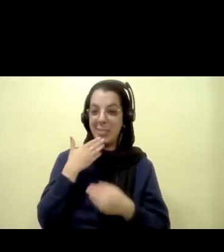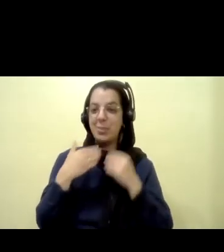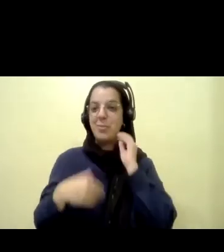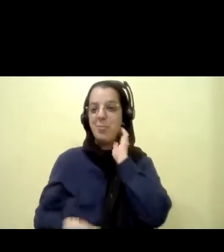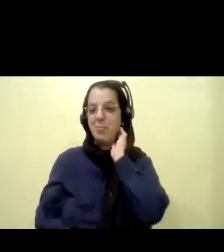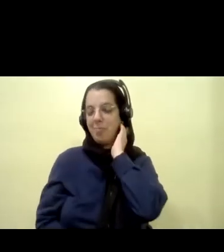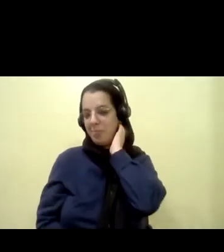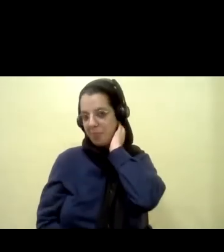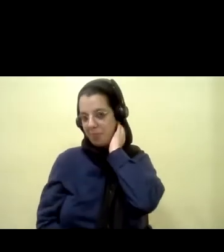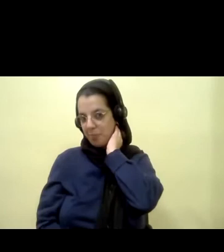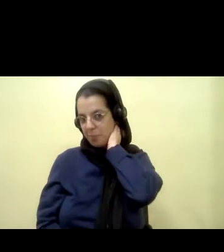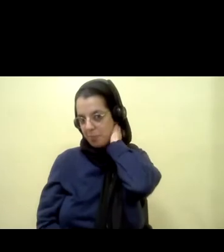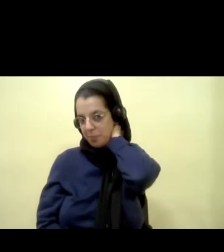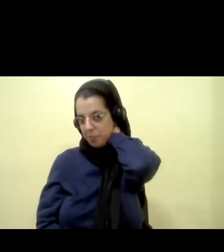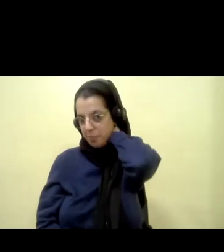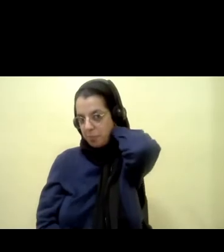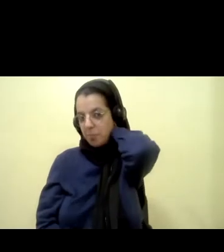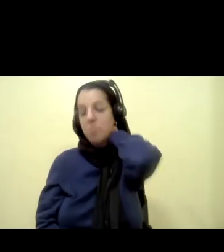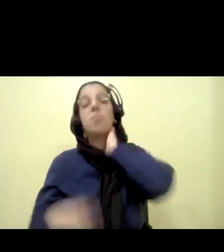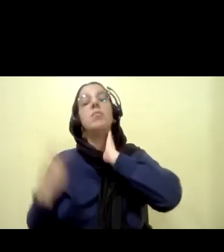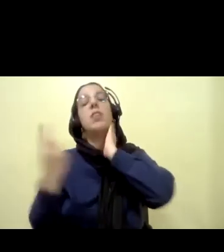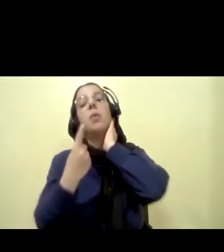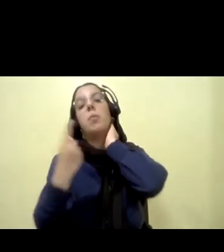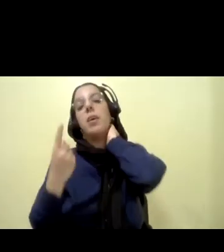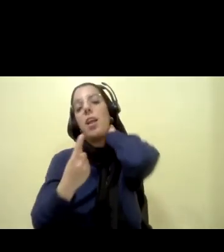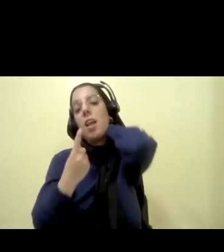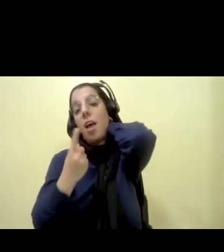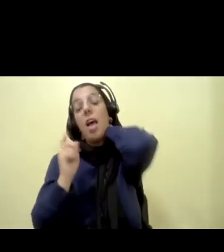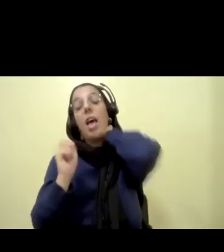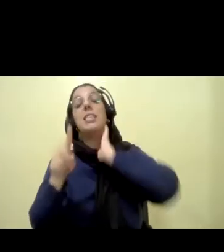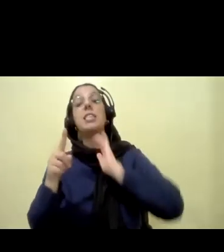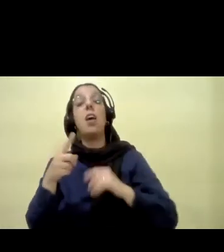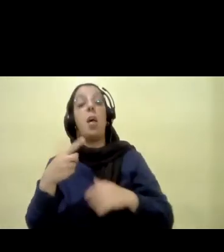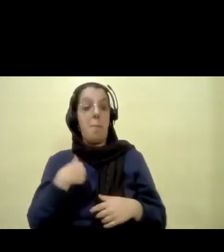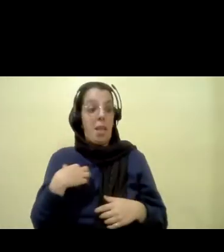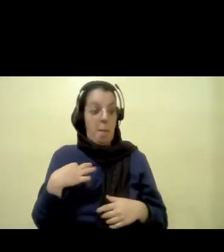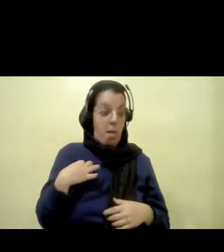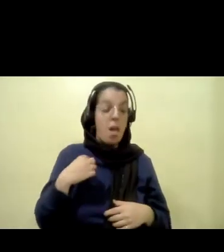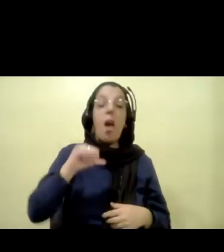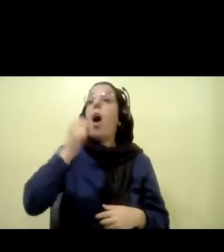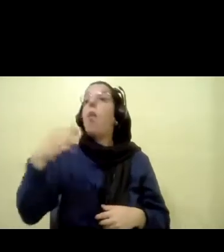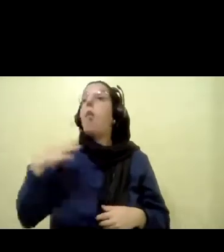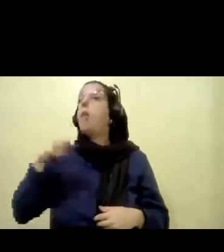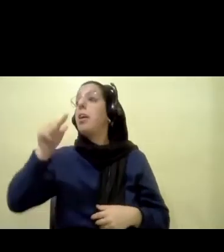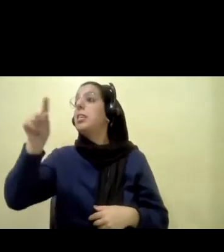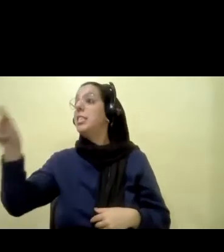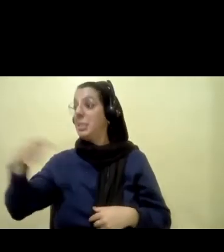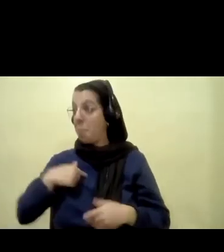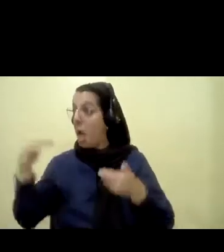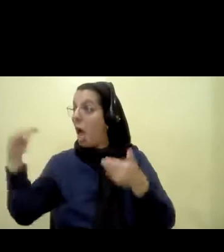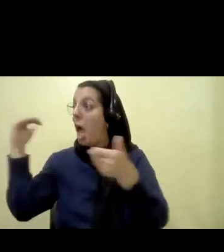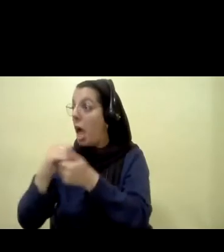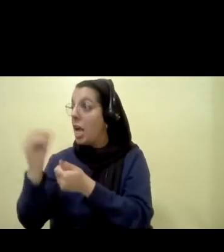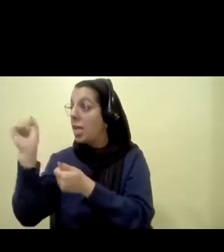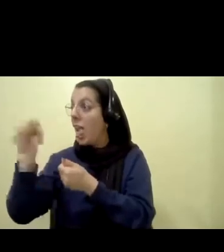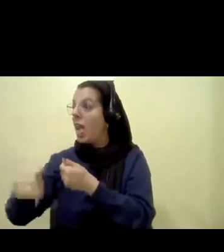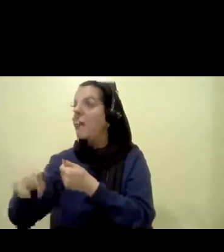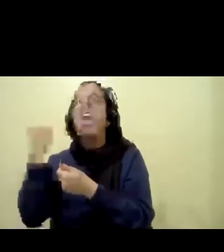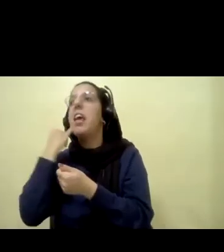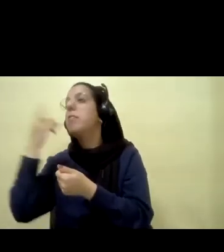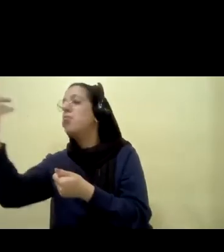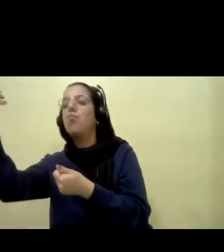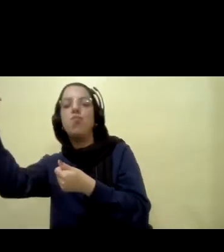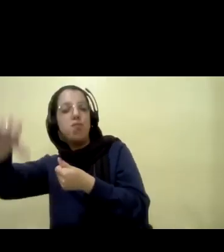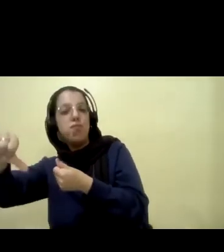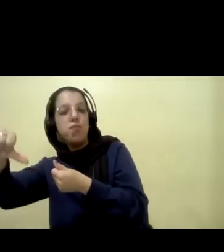Okay, can my program be collaborative with other applicants, whether they received a grant or not? I'm not